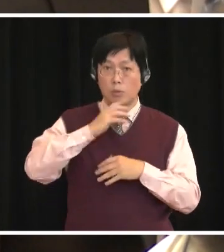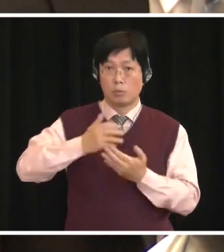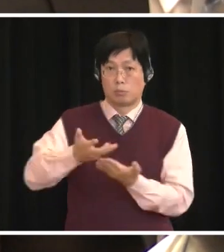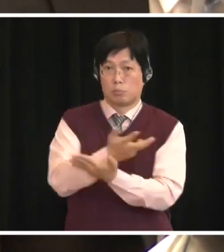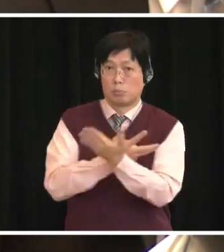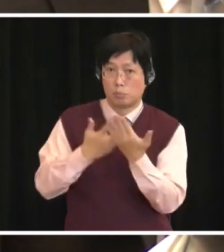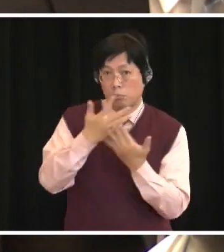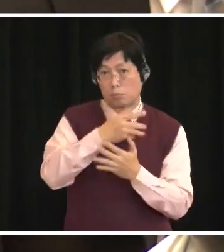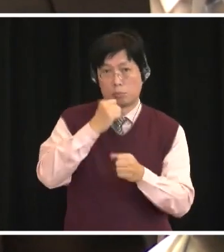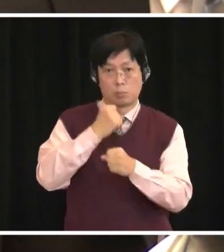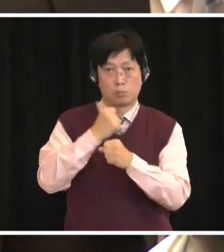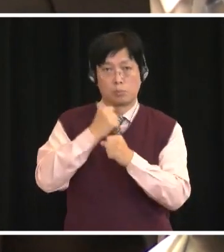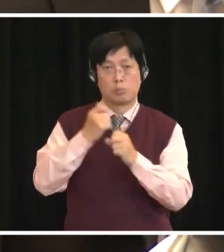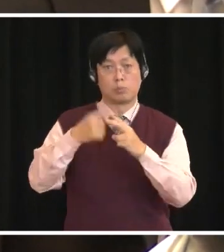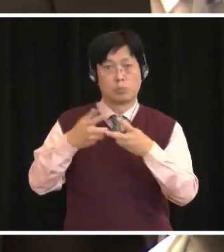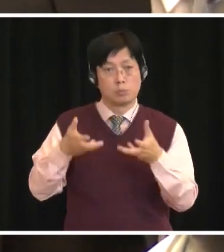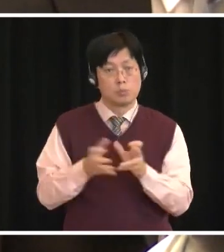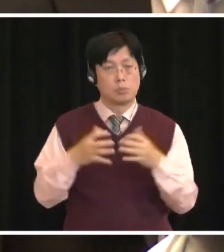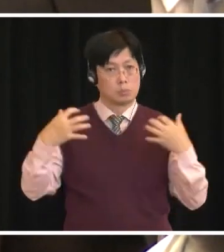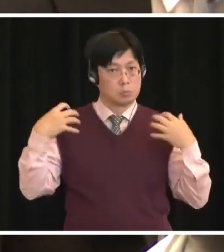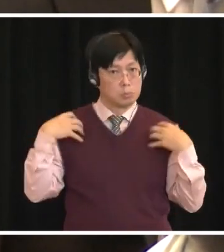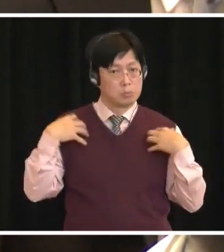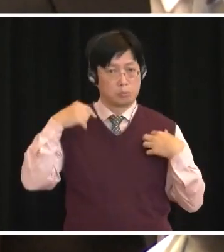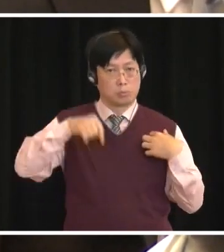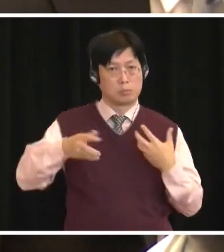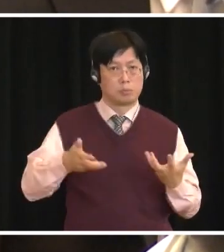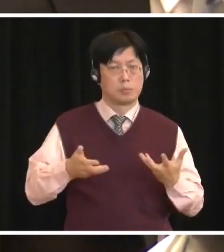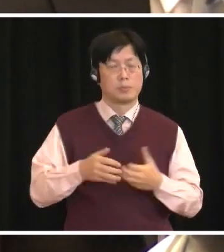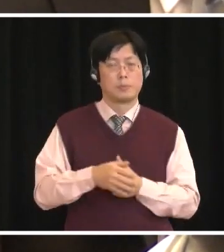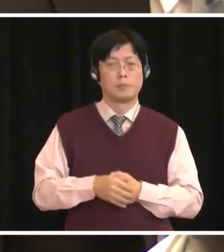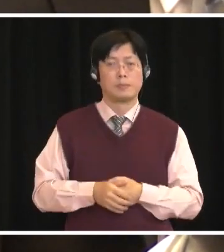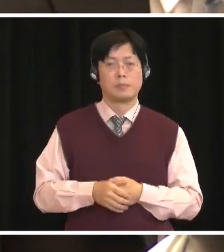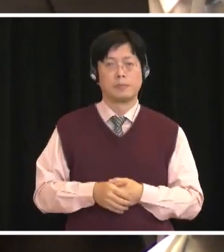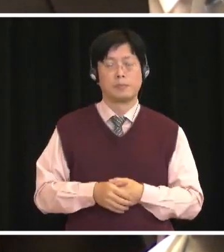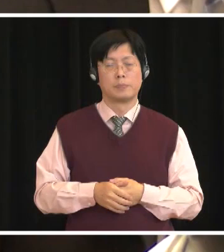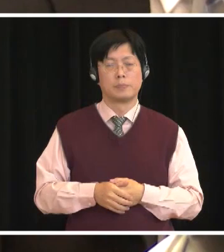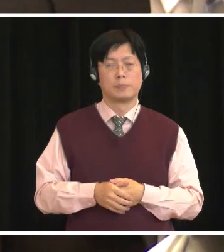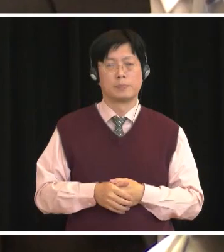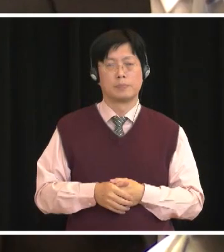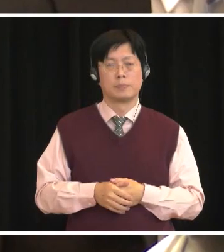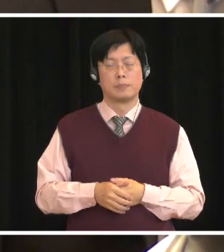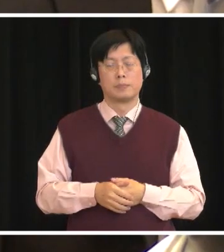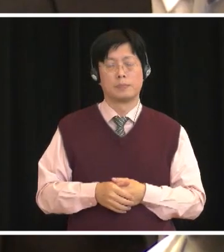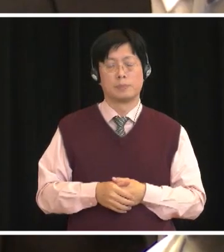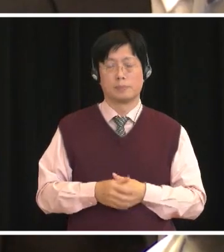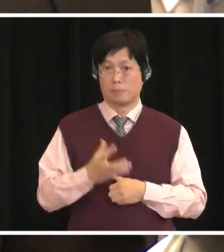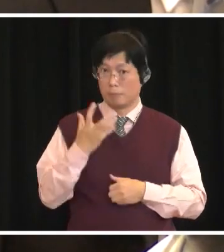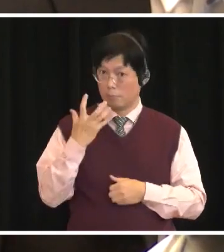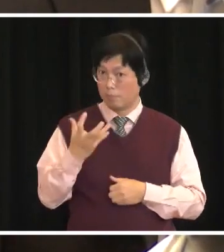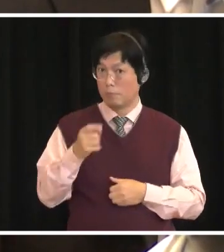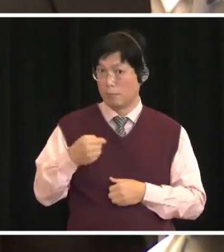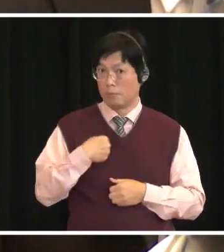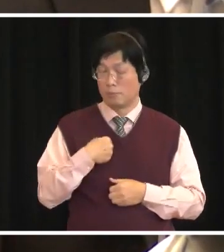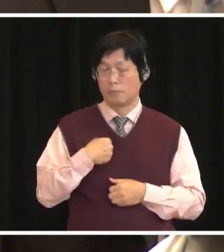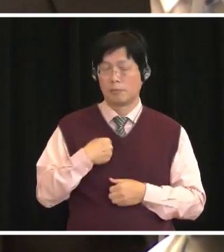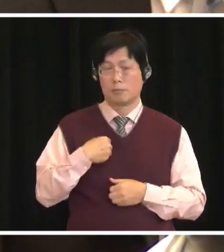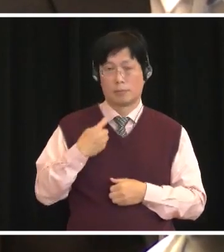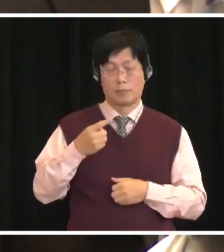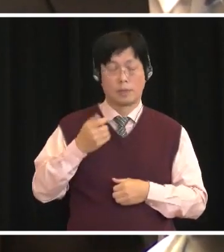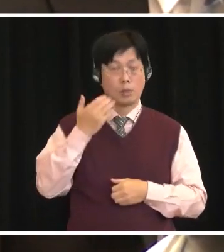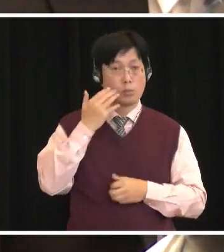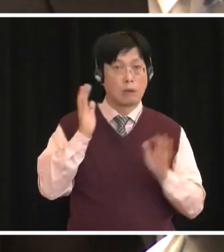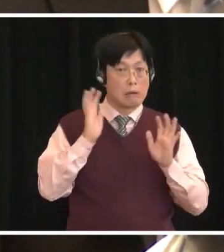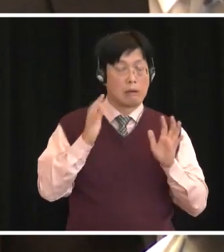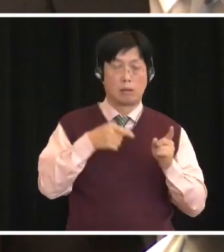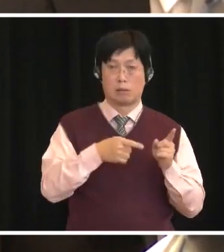And MOJ and MOHW have a coordination task force to